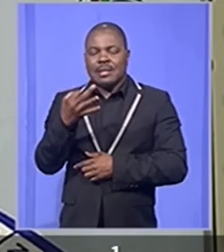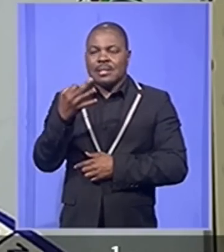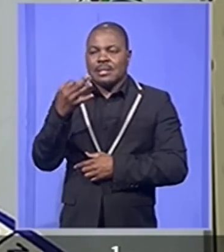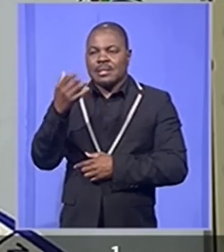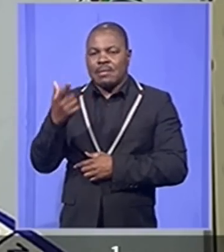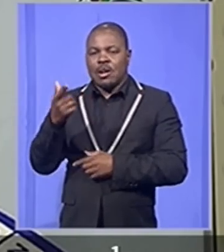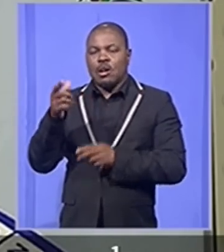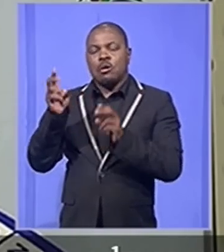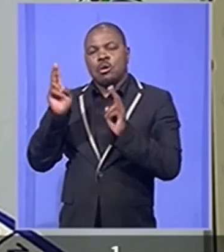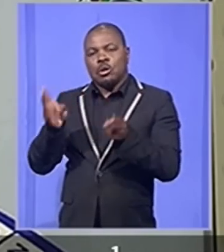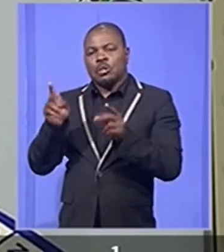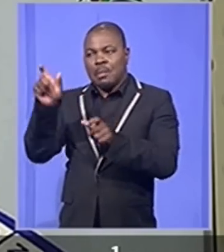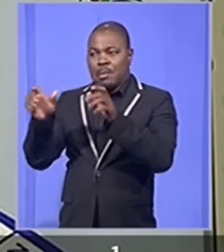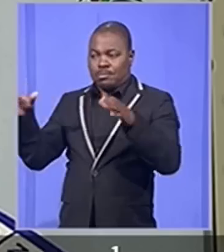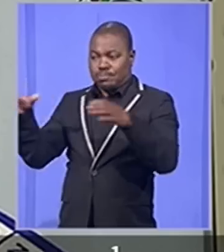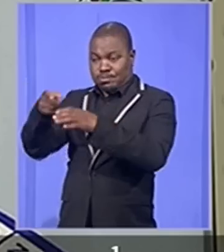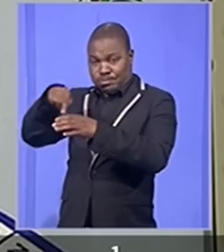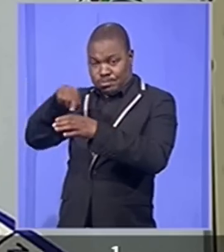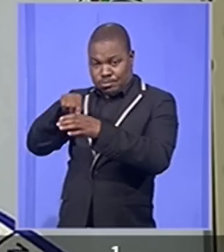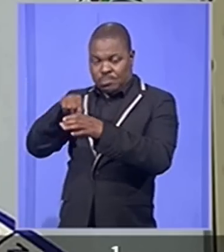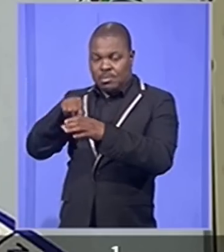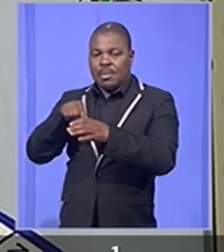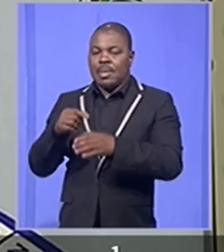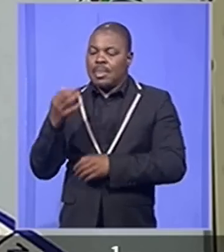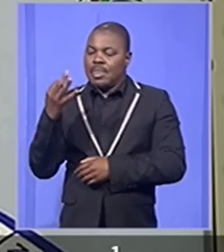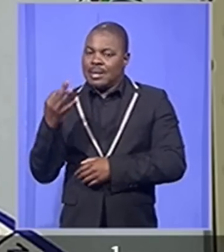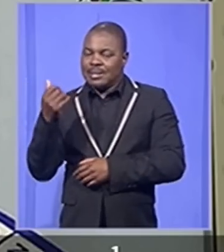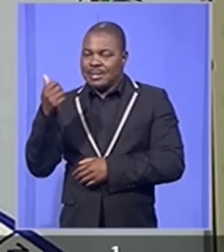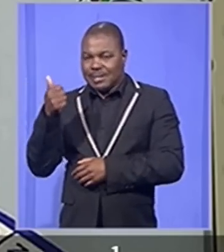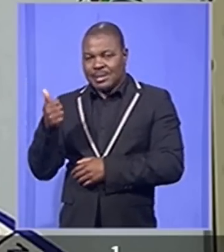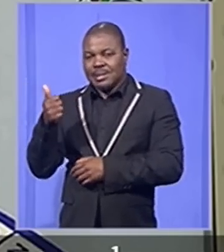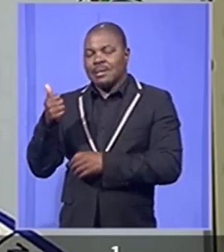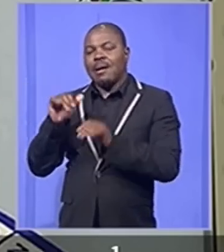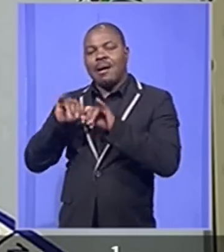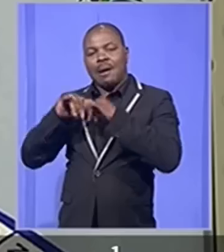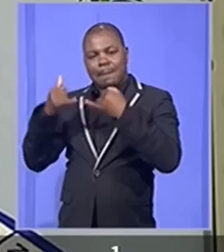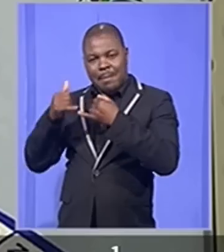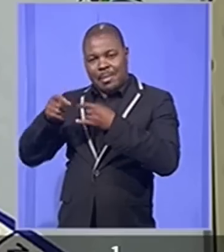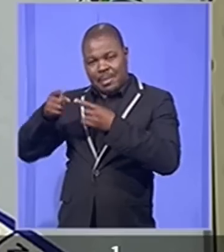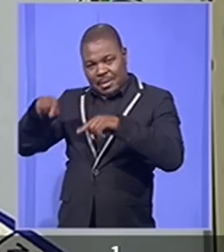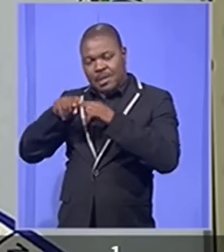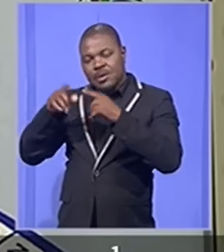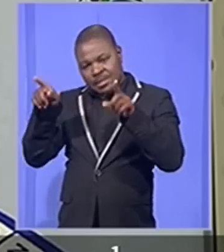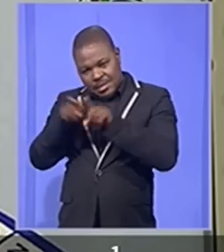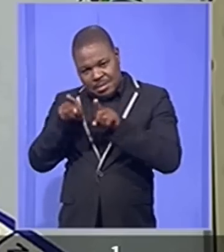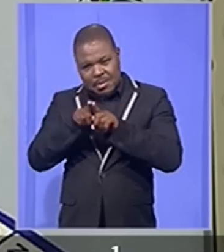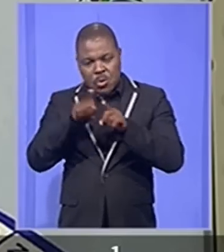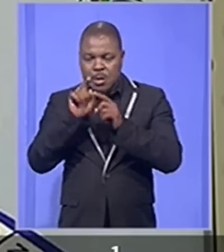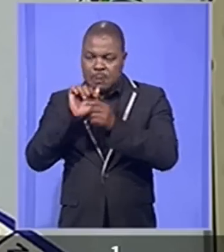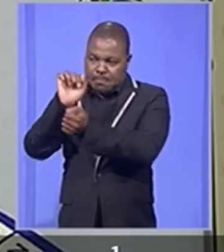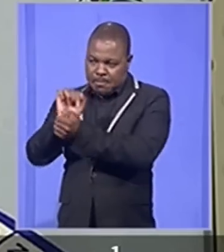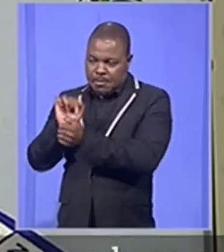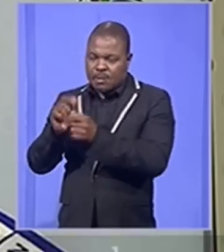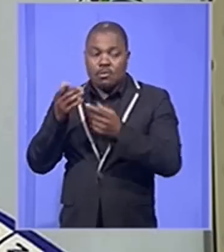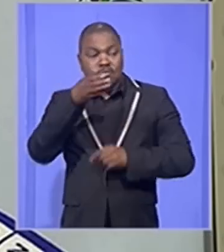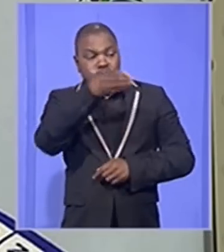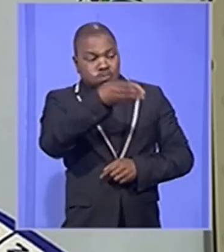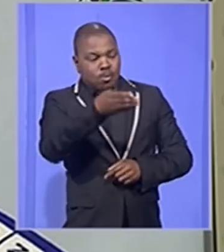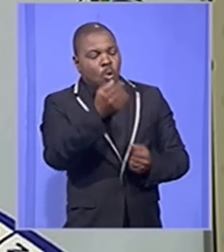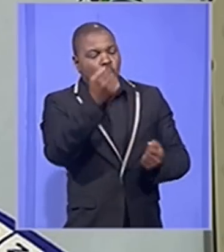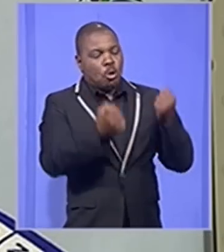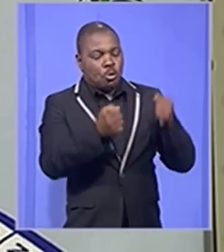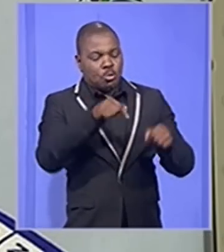637 natural persons and 36 juristic persons, were secured before the various courts in the